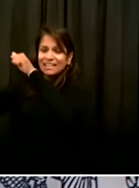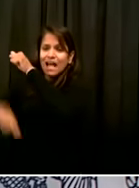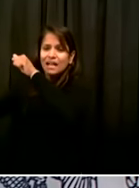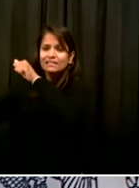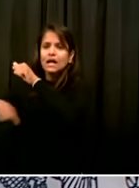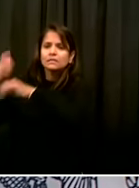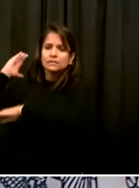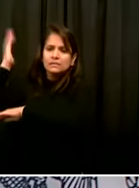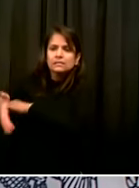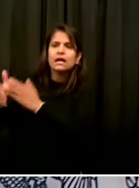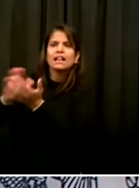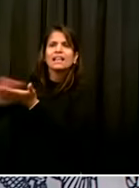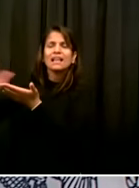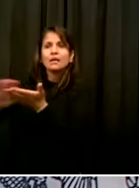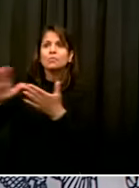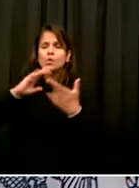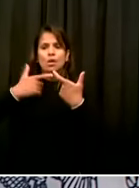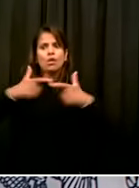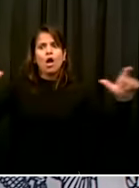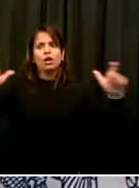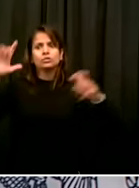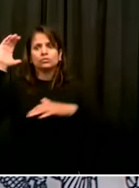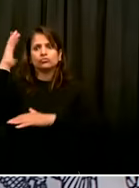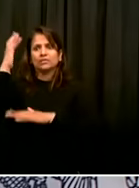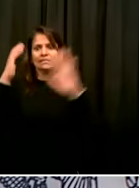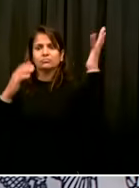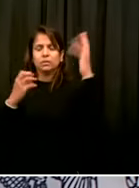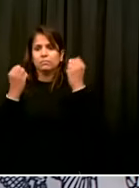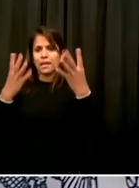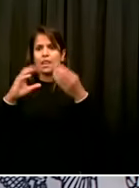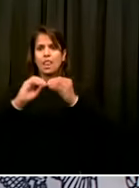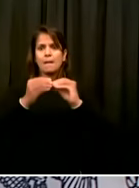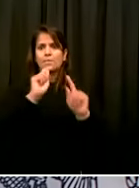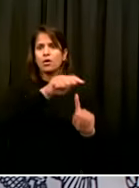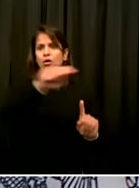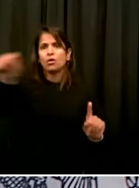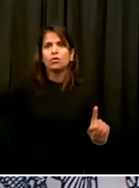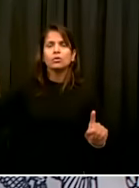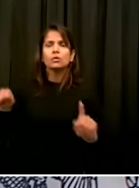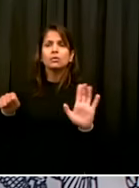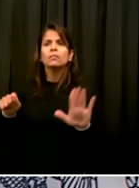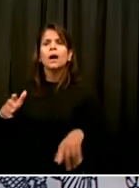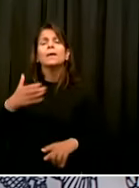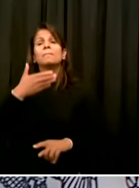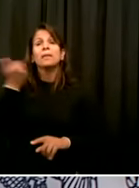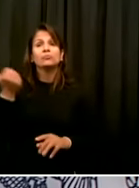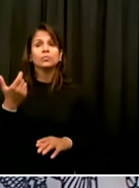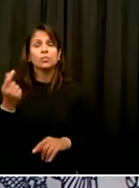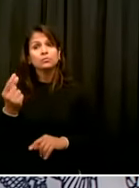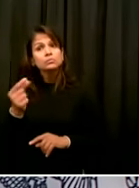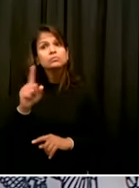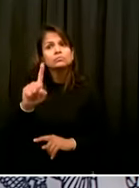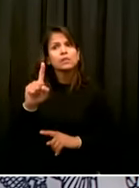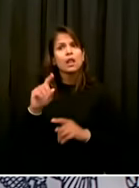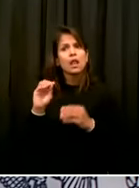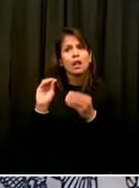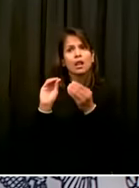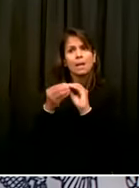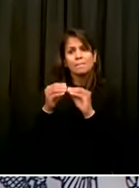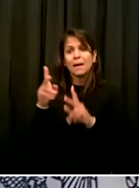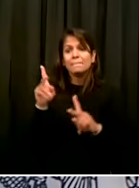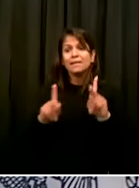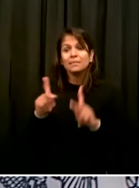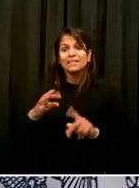So we've got to figure out going forward with very tight budget situations how to prioritize. But of course, again, health and